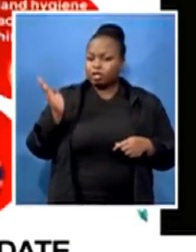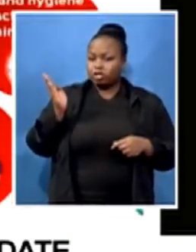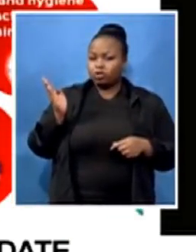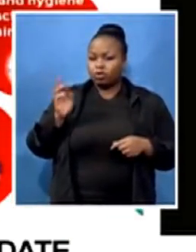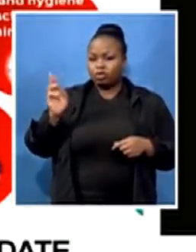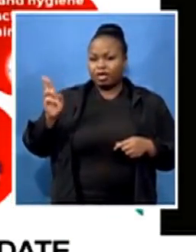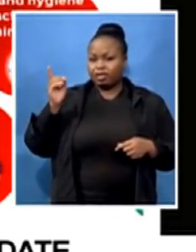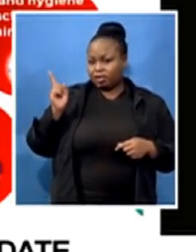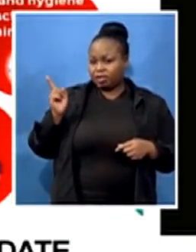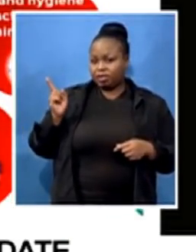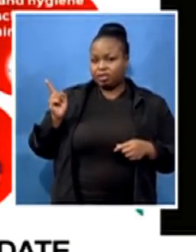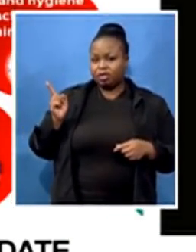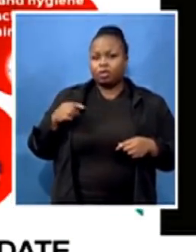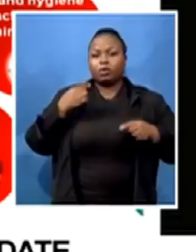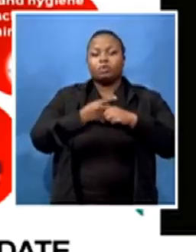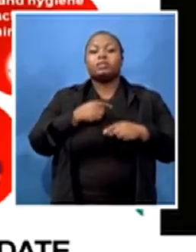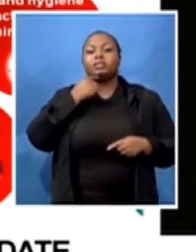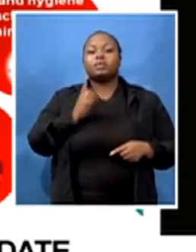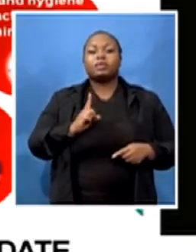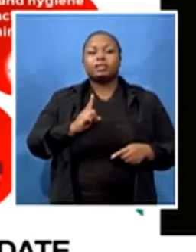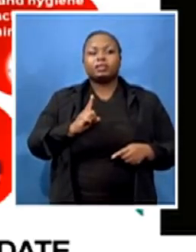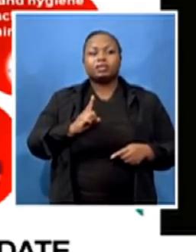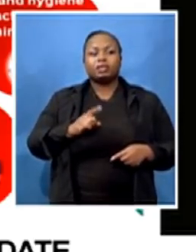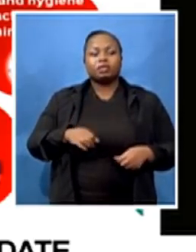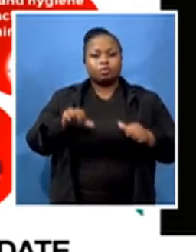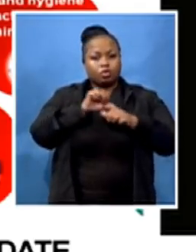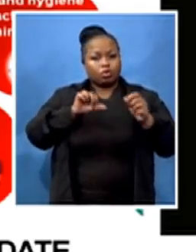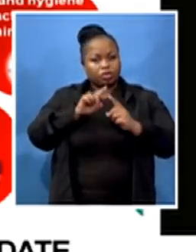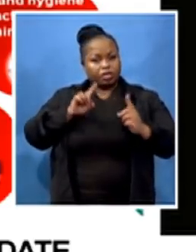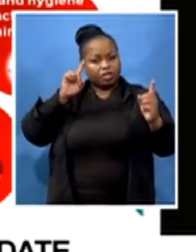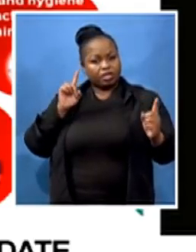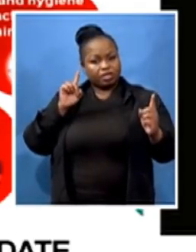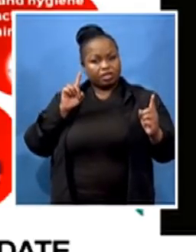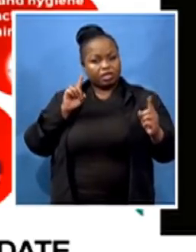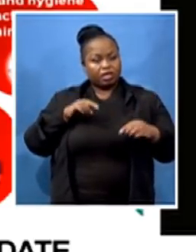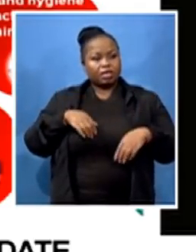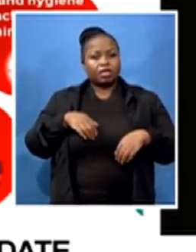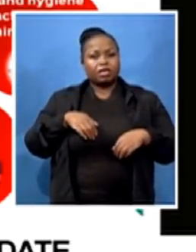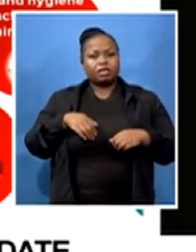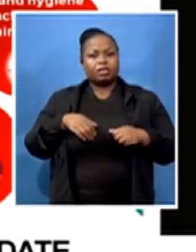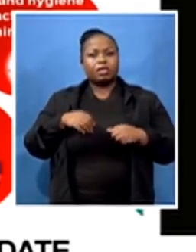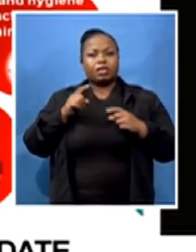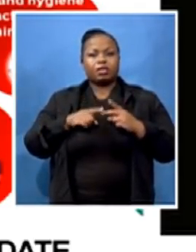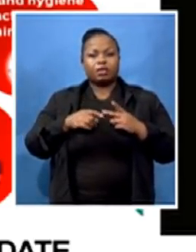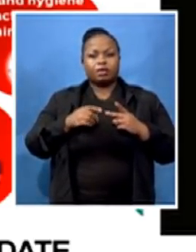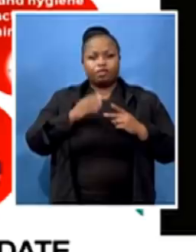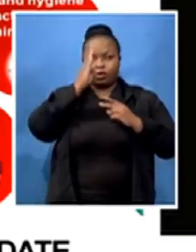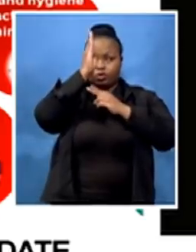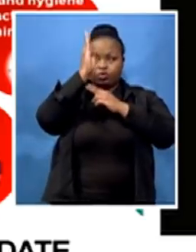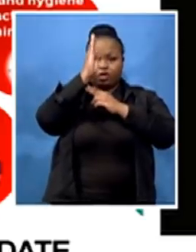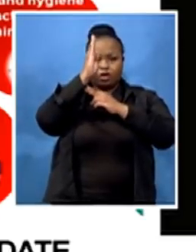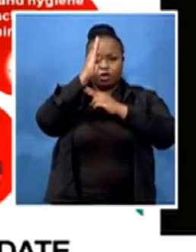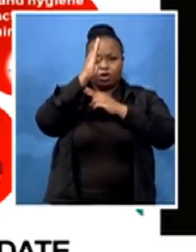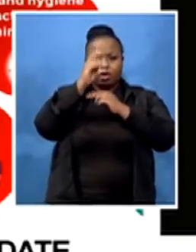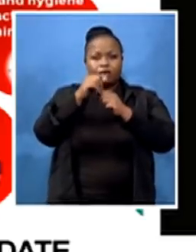says that social distancing at 12 o'clock there, and then as you go anti-clockwise, frequent environmental